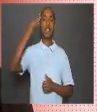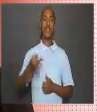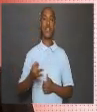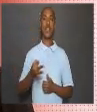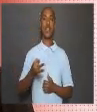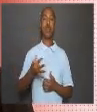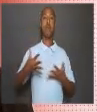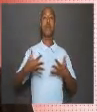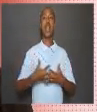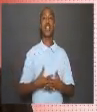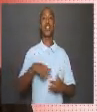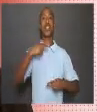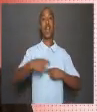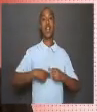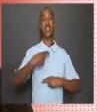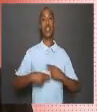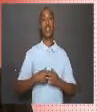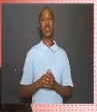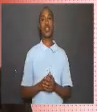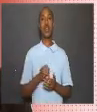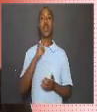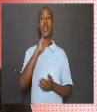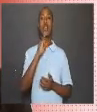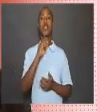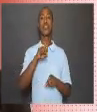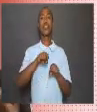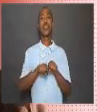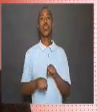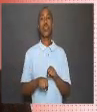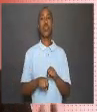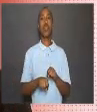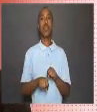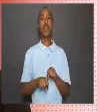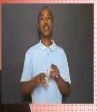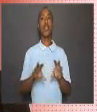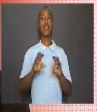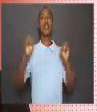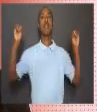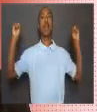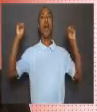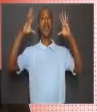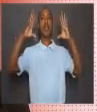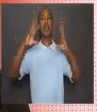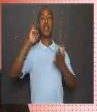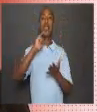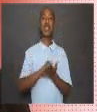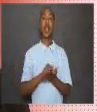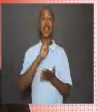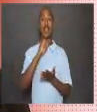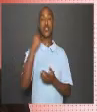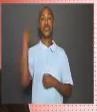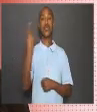specific combination reaction is so intensely bright that it